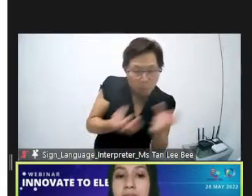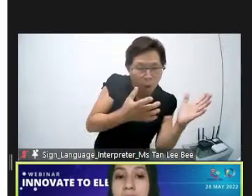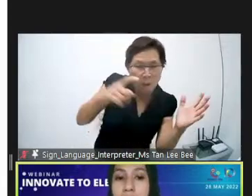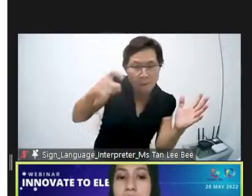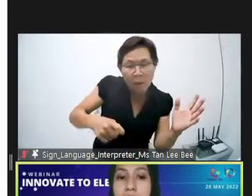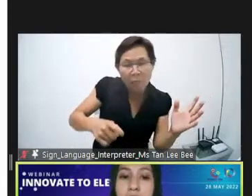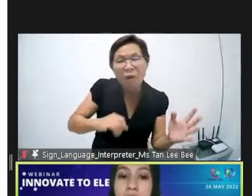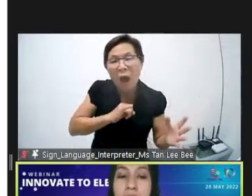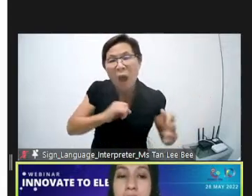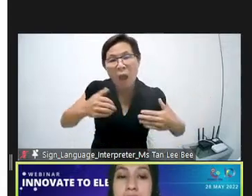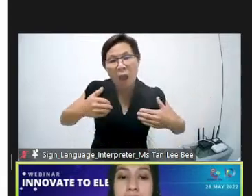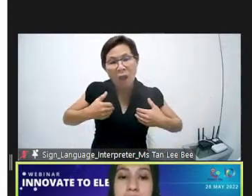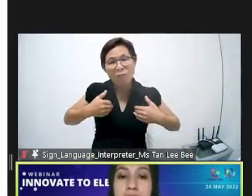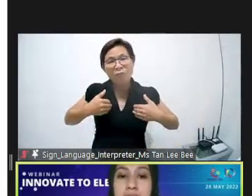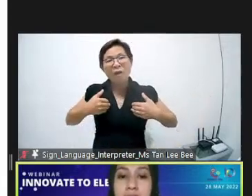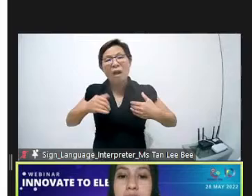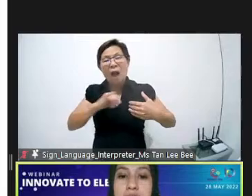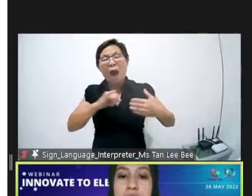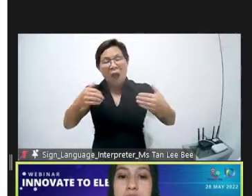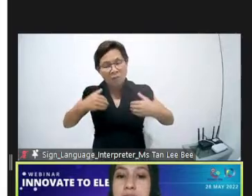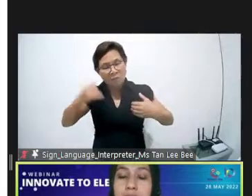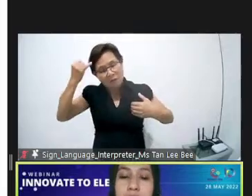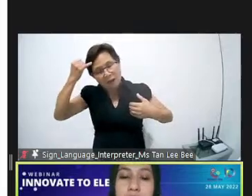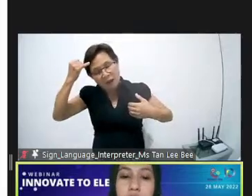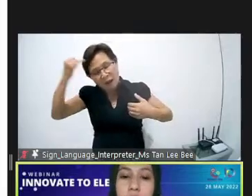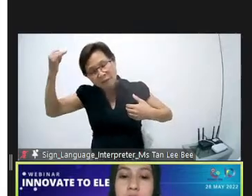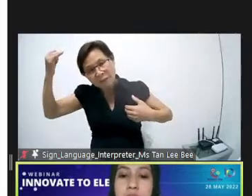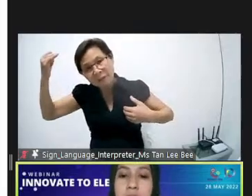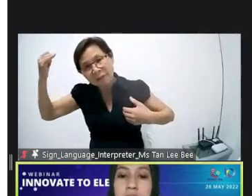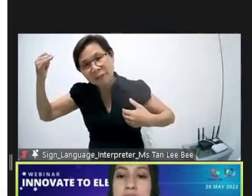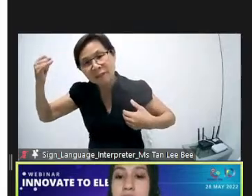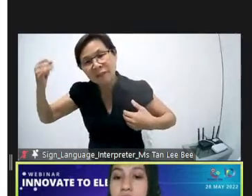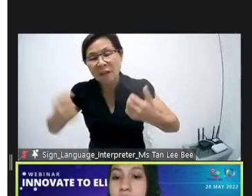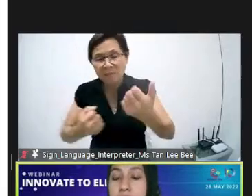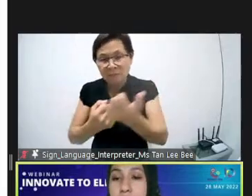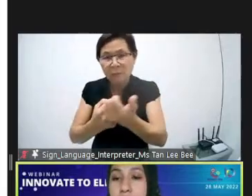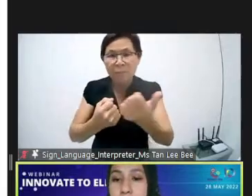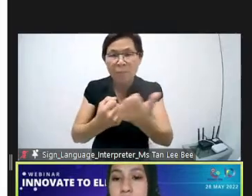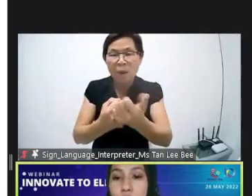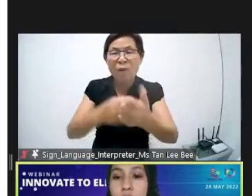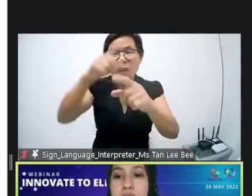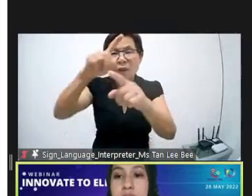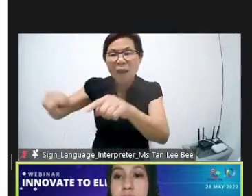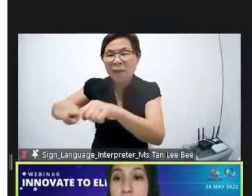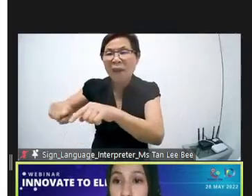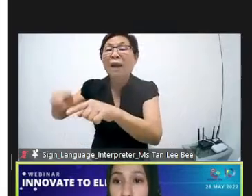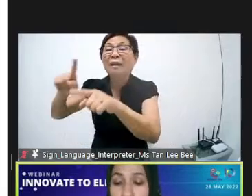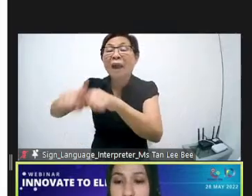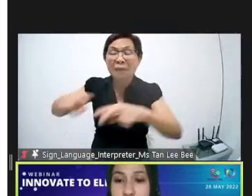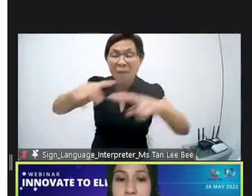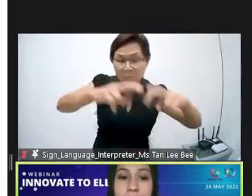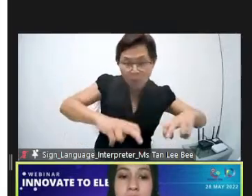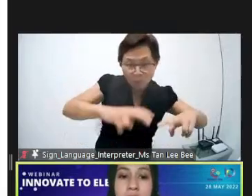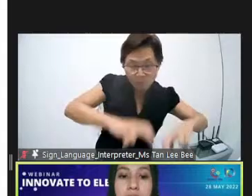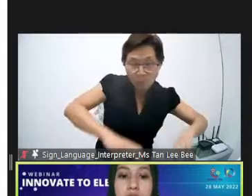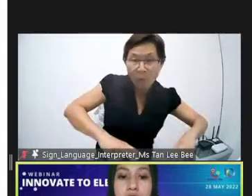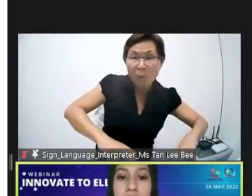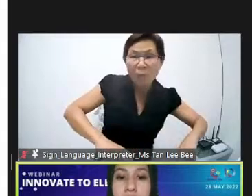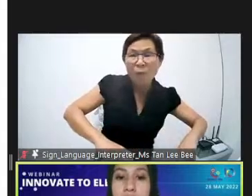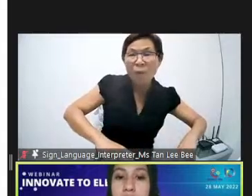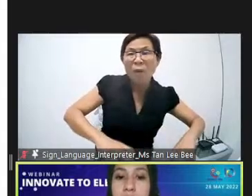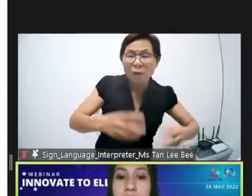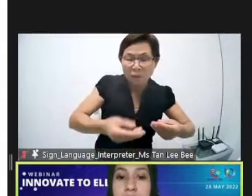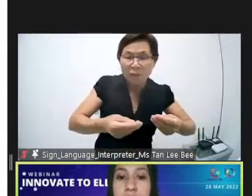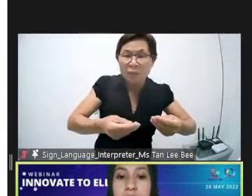I have an idea that is supported by several studies which by providing